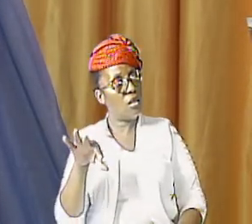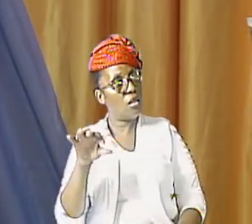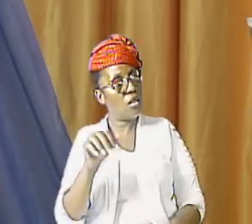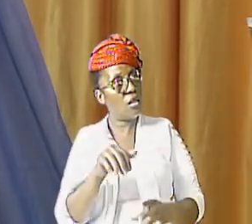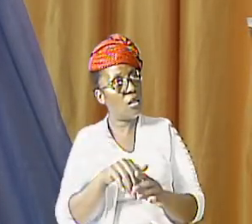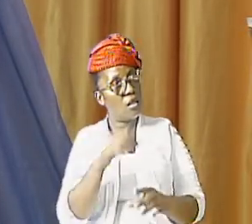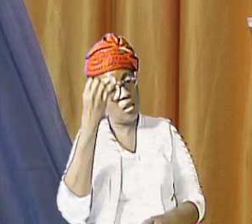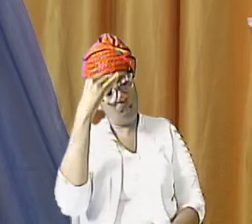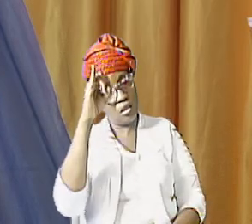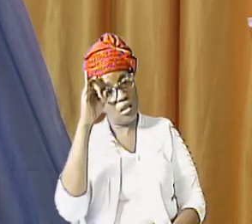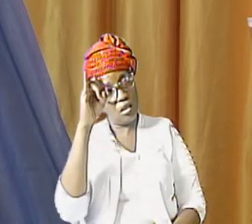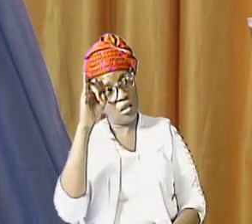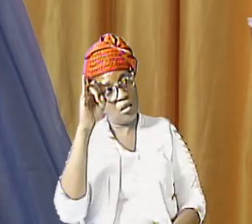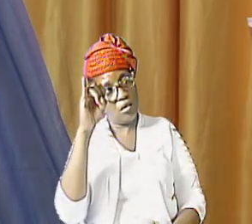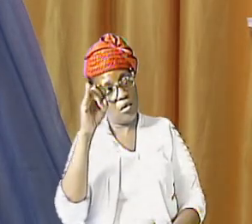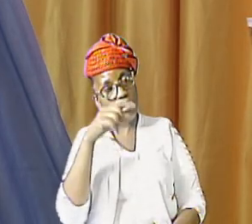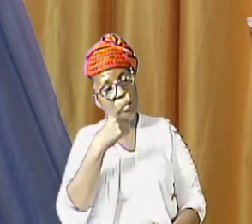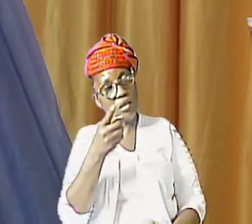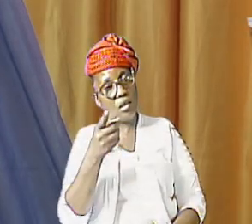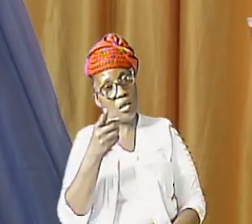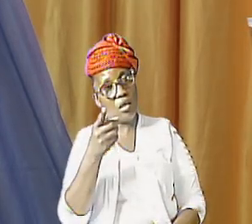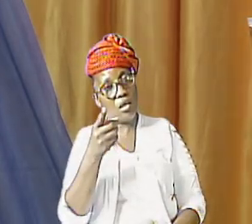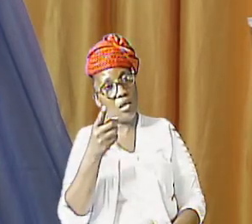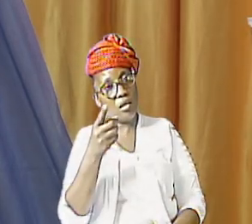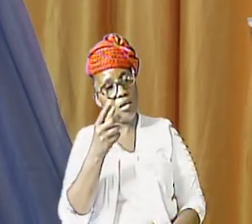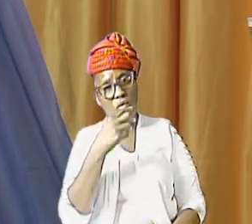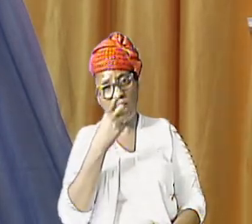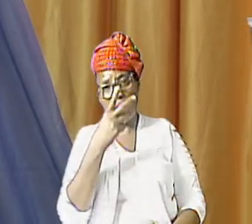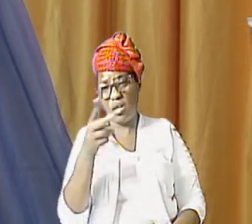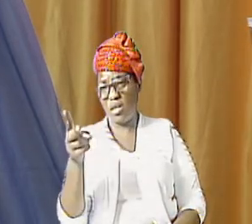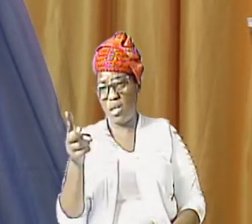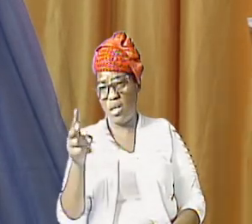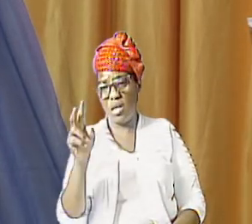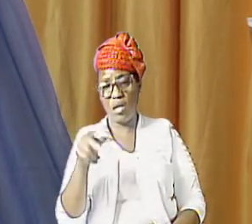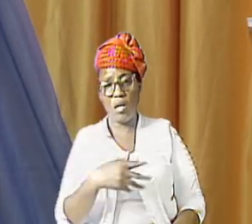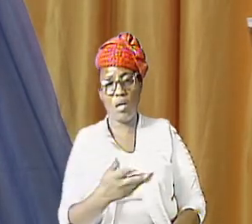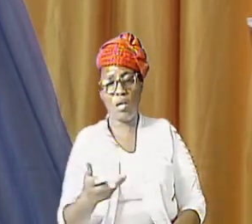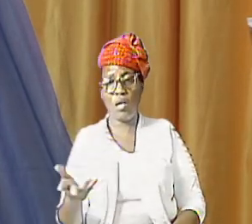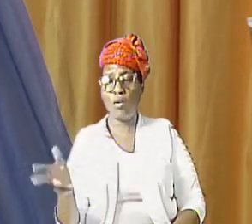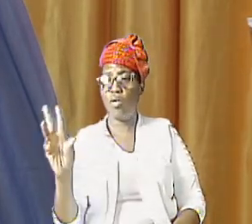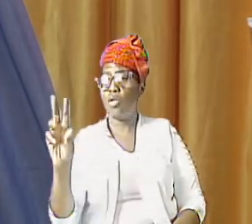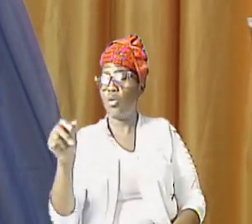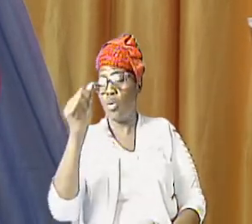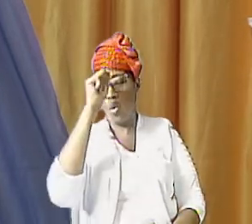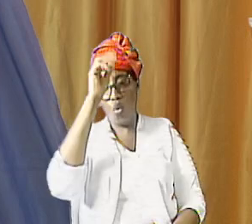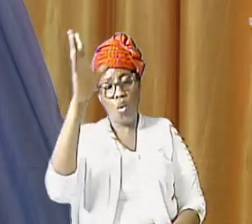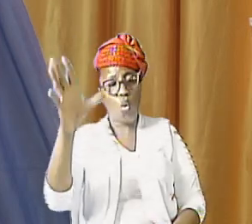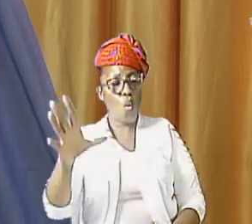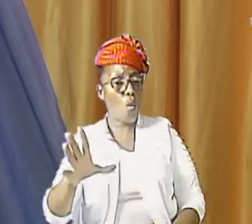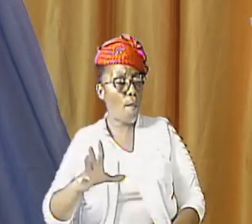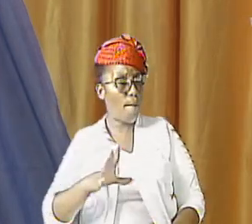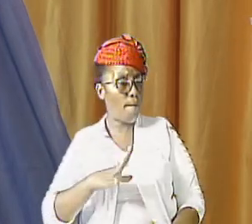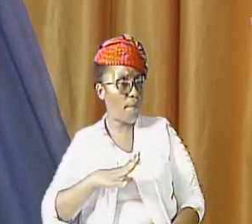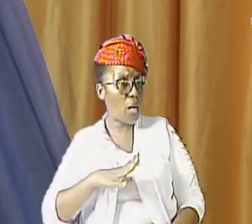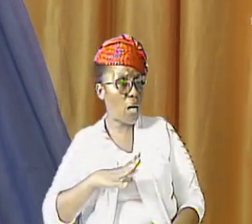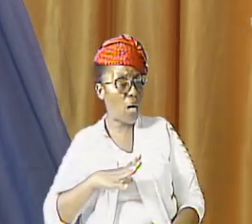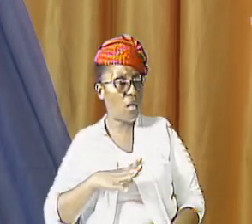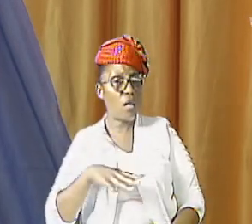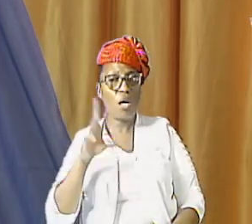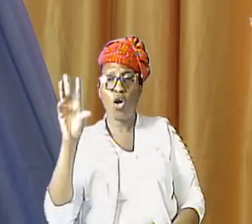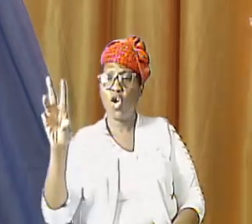in chapter 59, verse 16. "And he saw that there was no man, and wondered that there was no